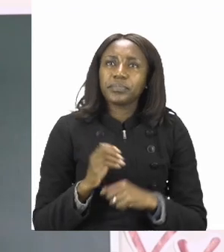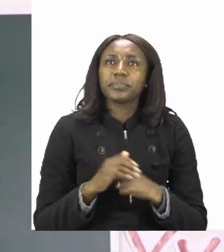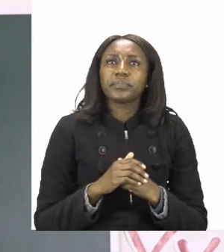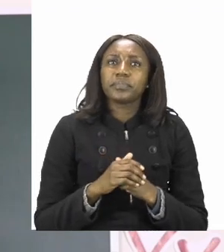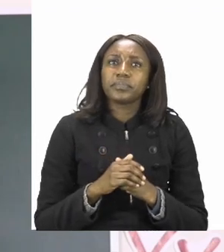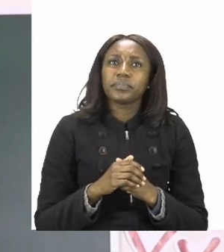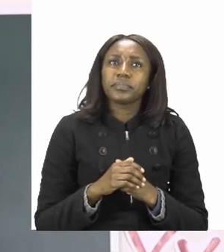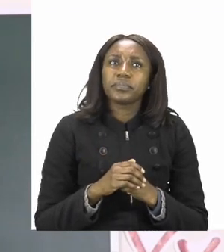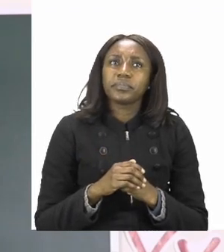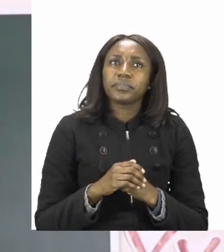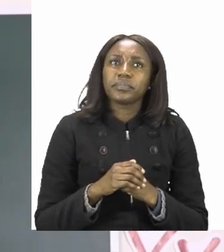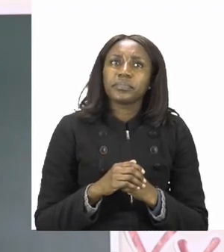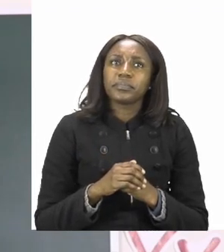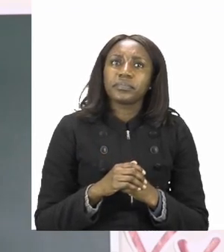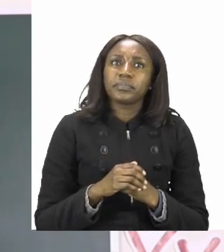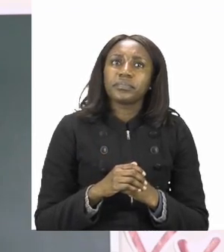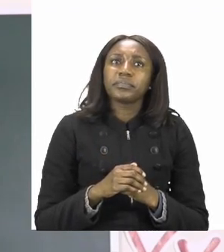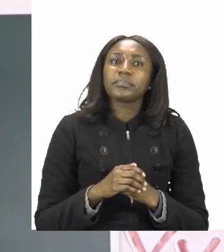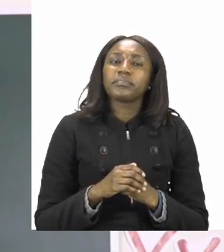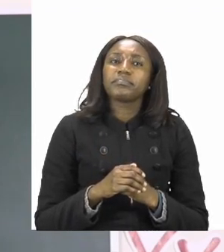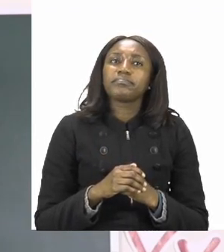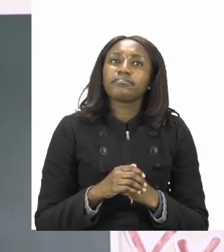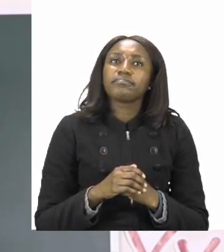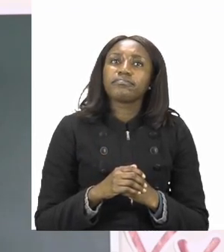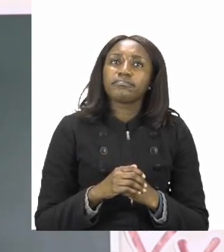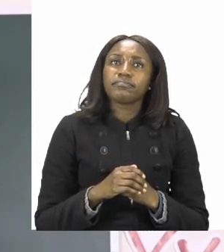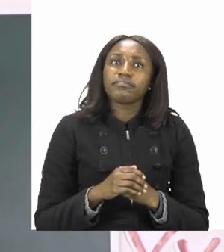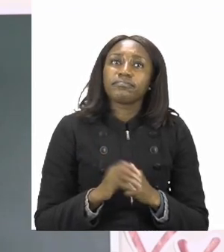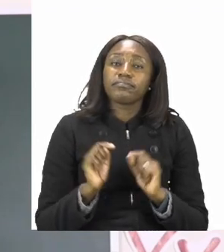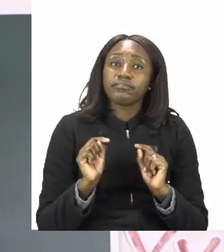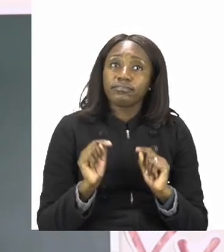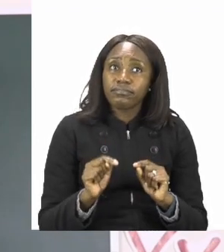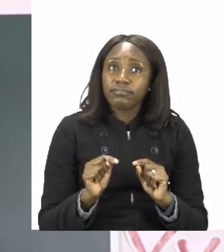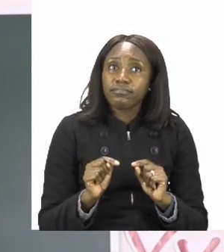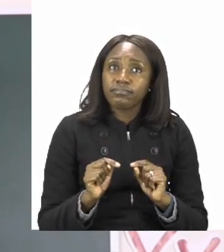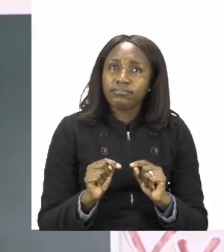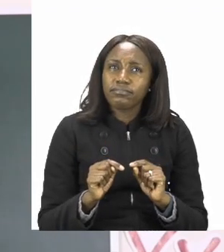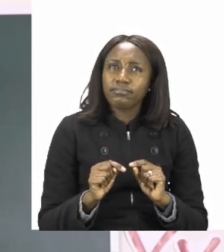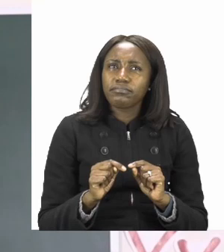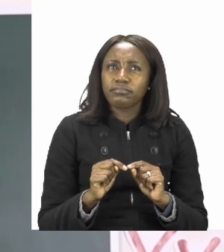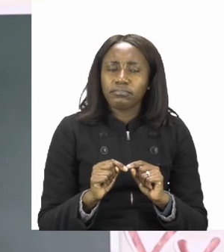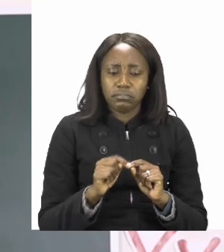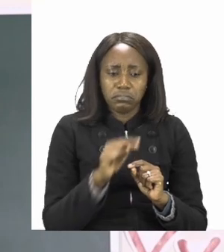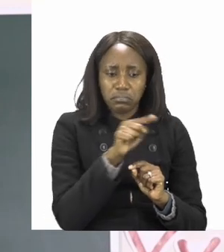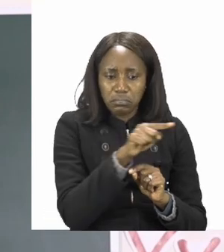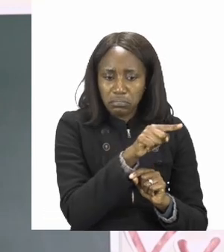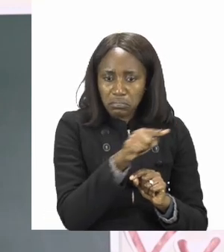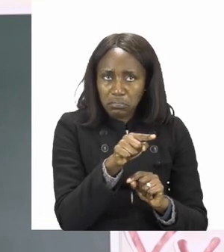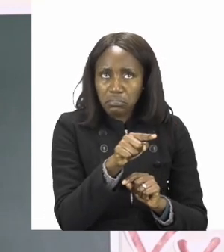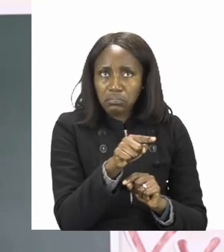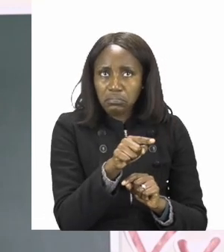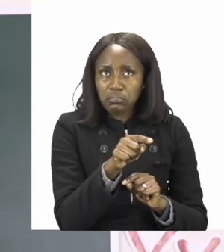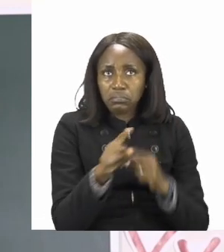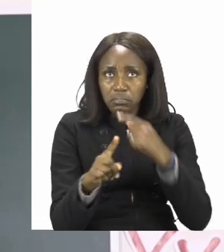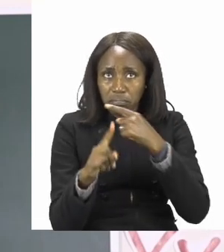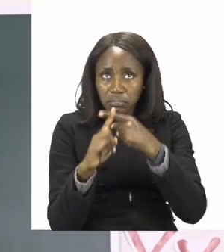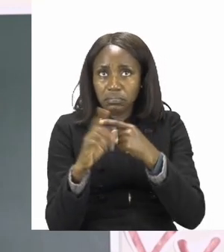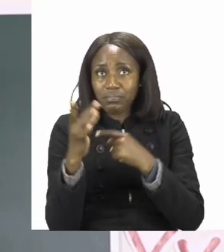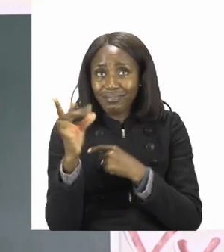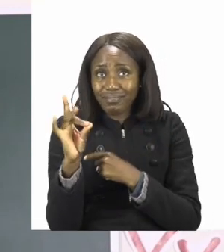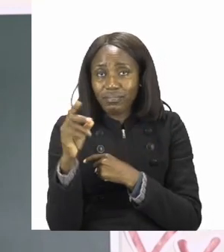so that we can count. Now the first one says, dash plus